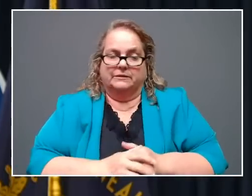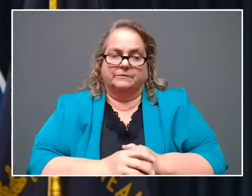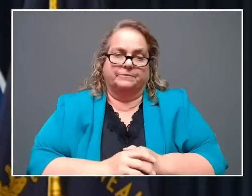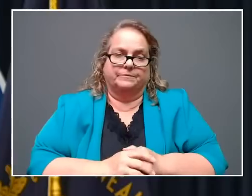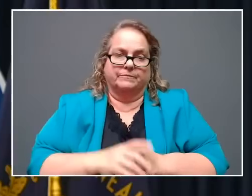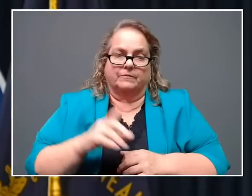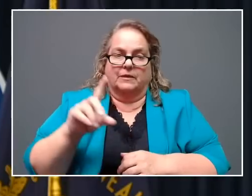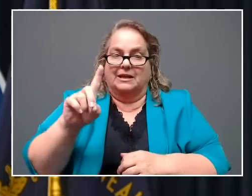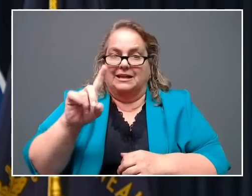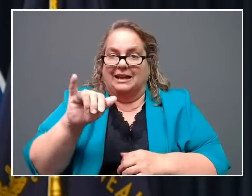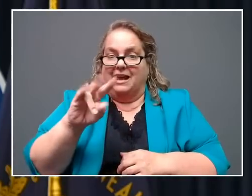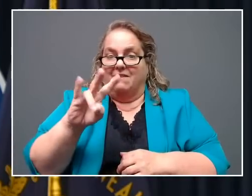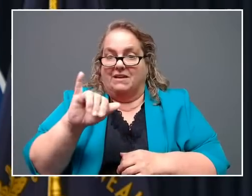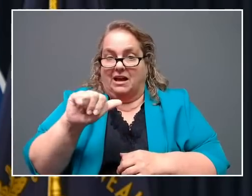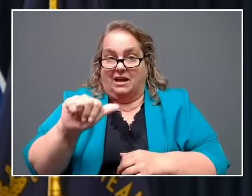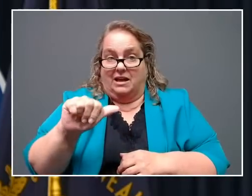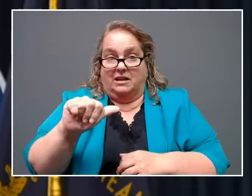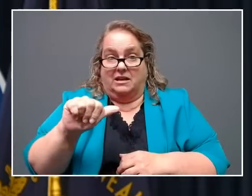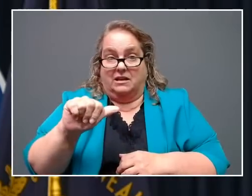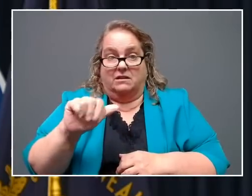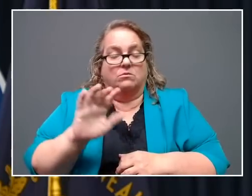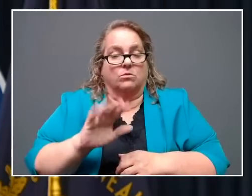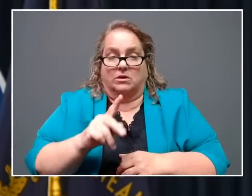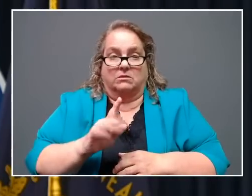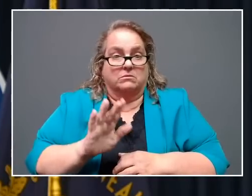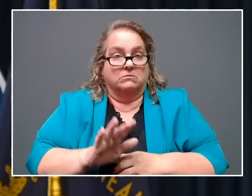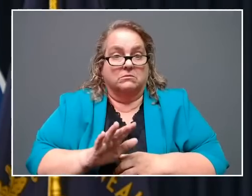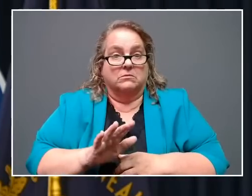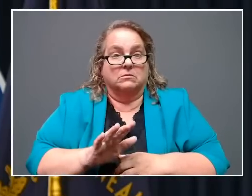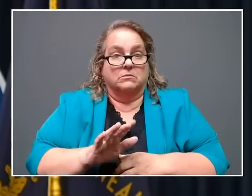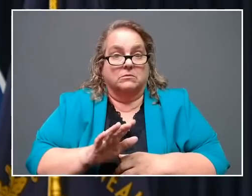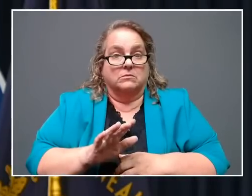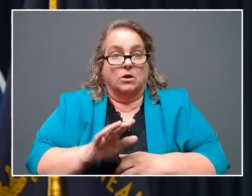Karthikeyan. Okay, well,